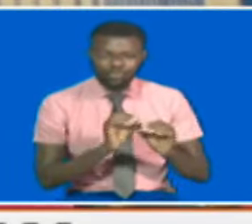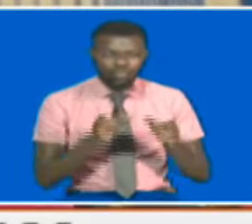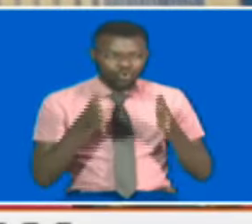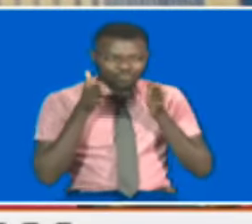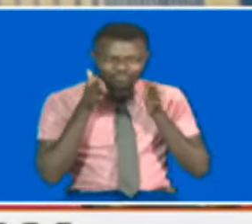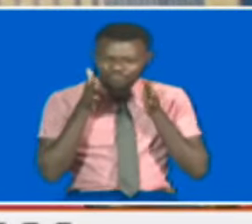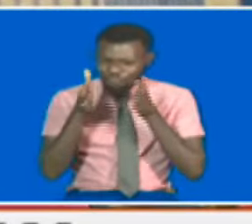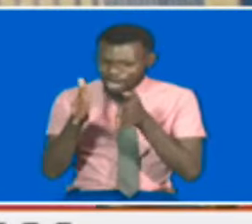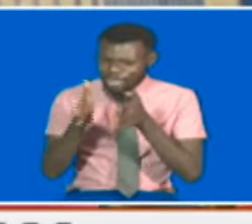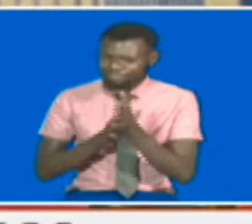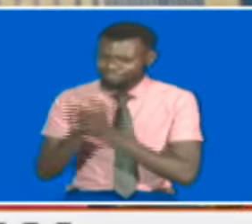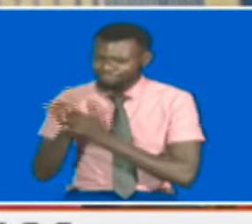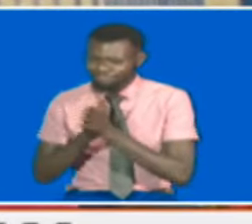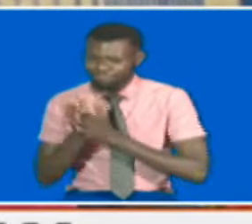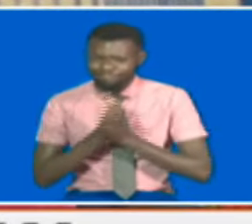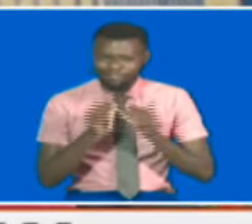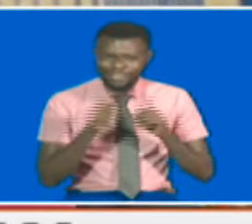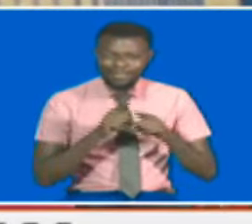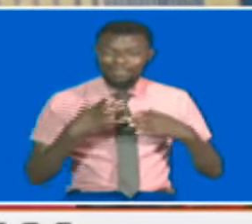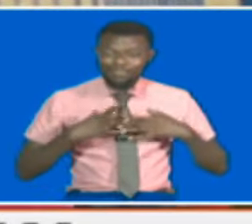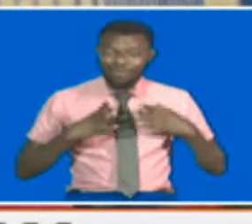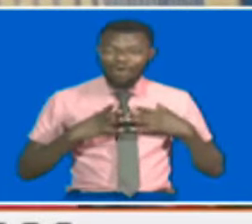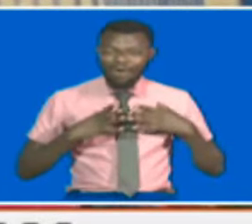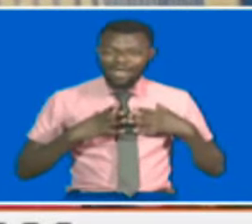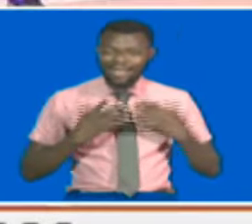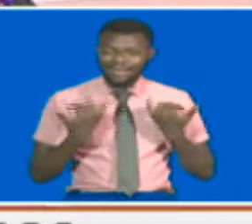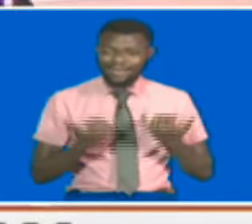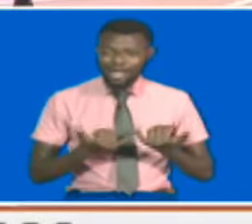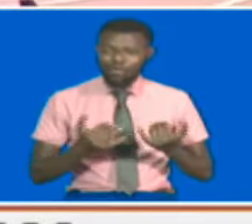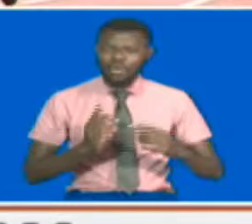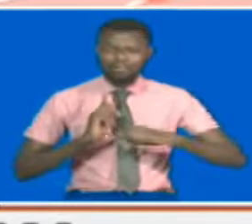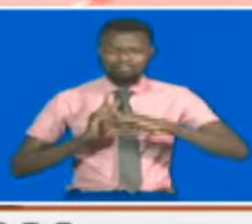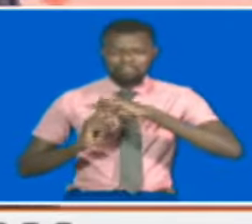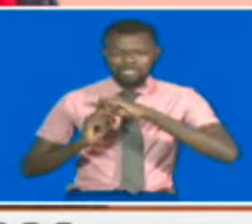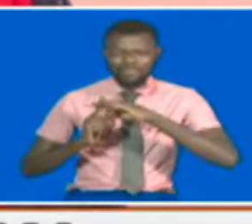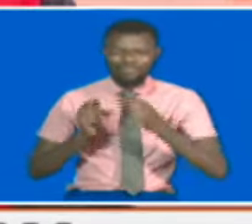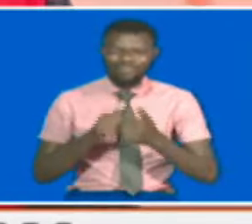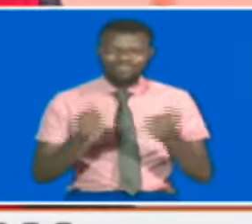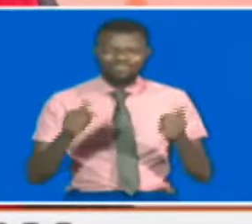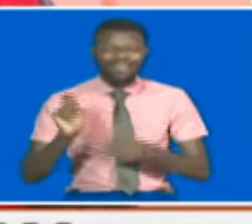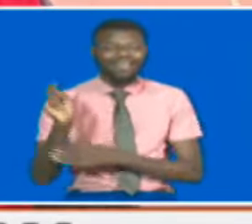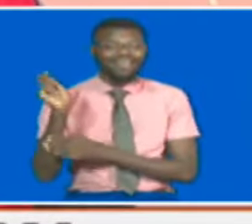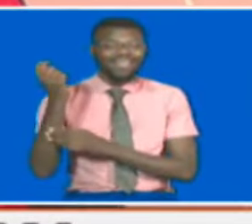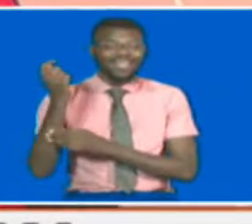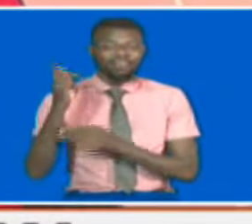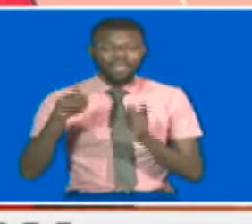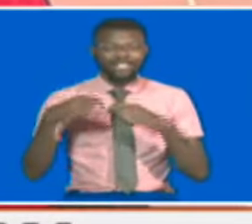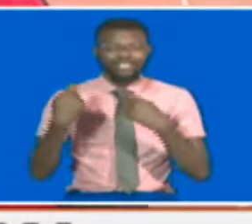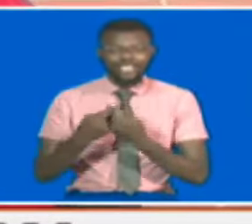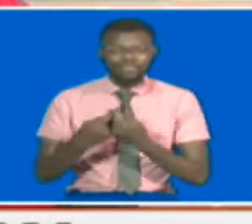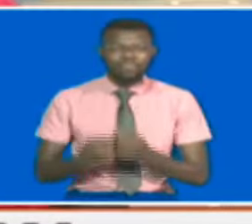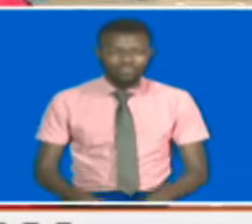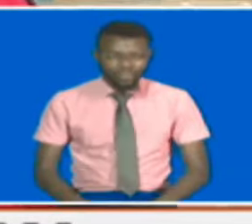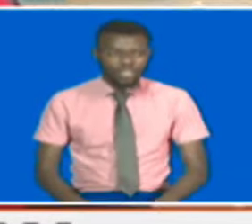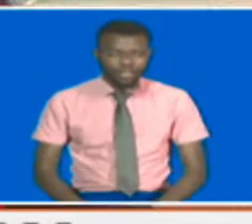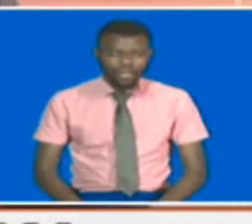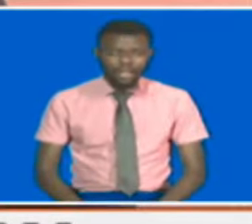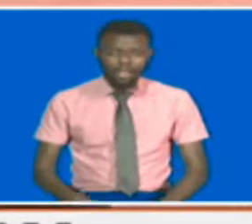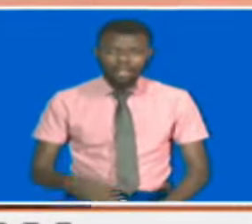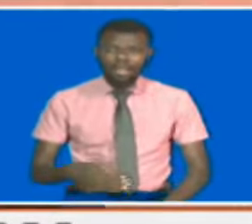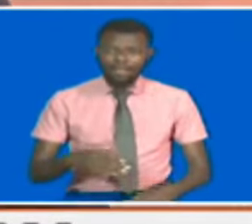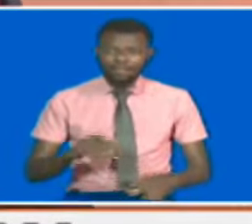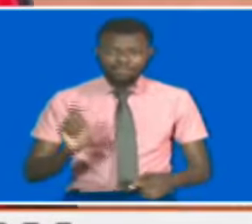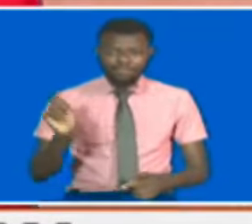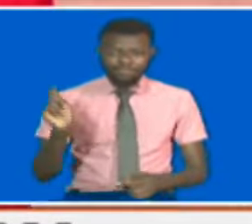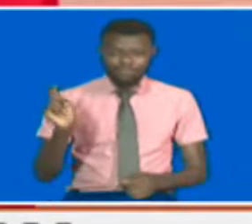focused, motivation iko juu, the mood in camp is positive. The hopes of Kenya Moran sailing through has received a boost with the arrival of the